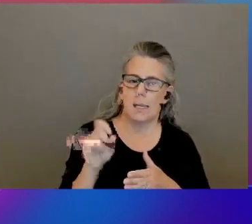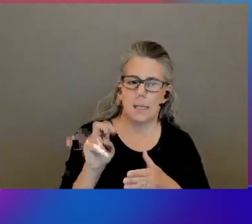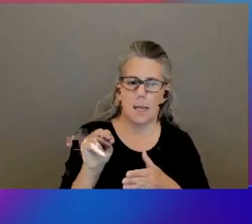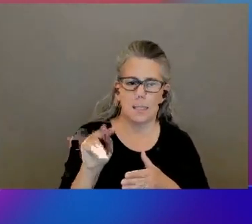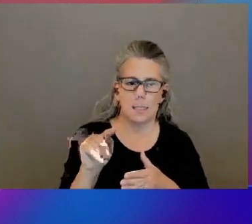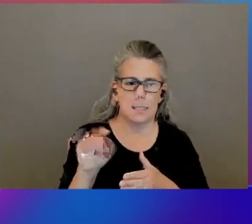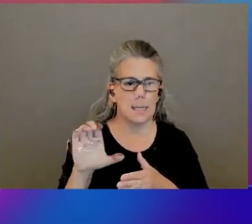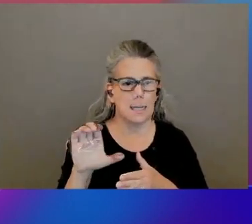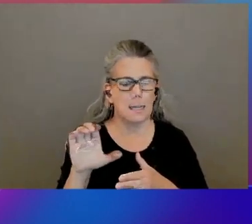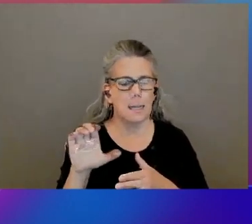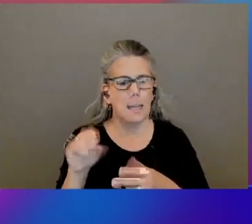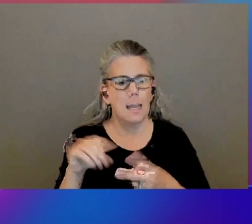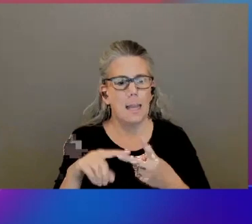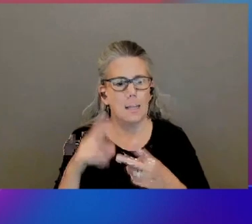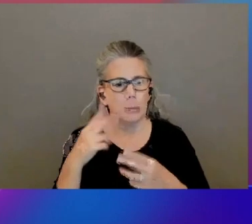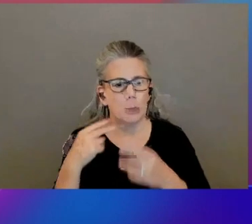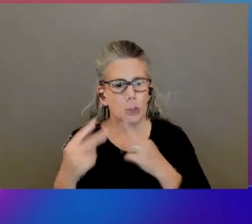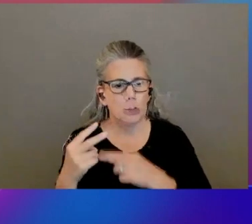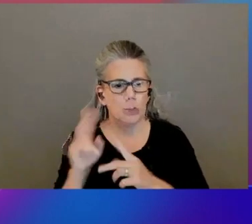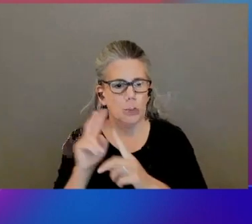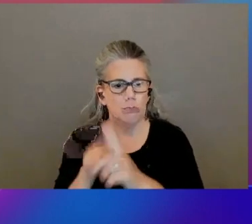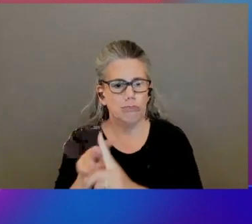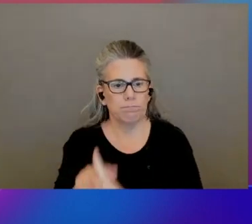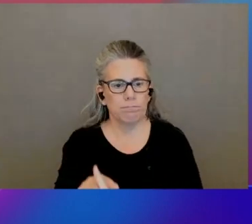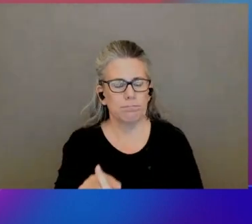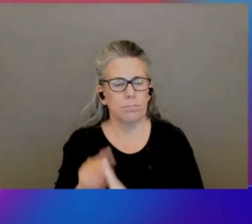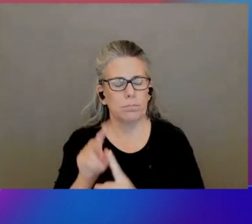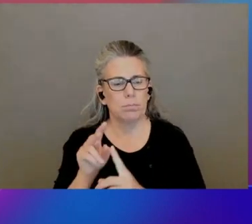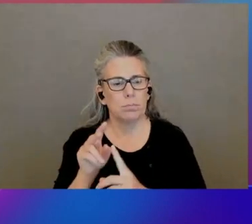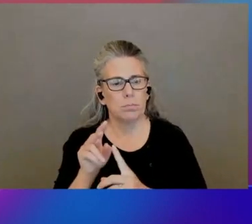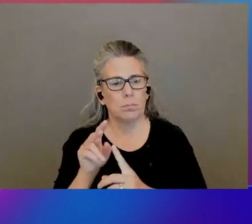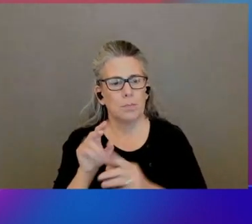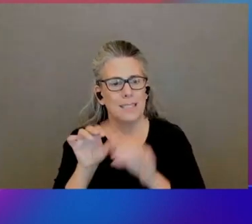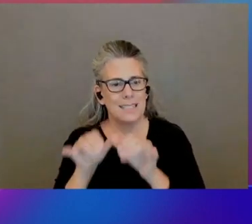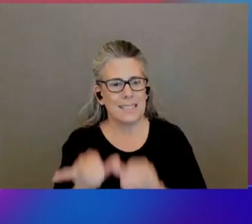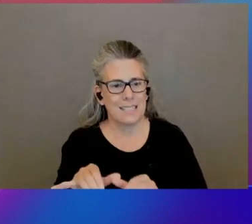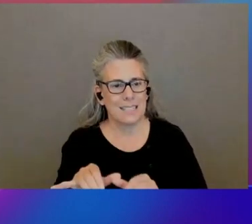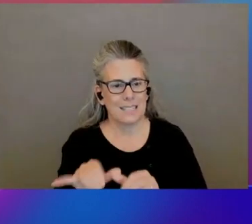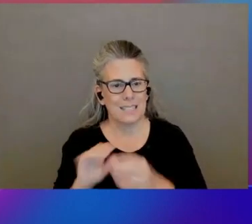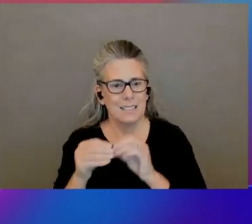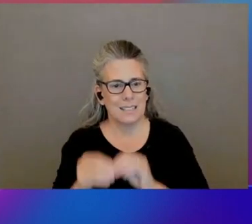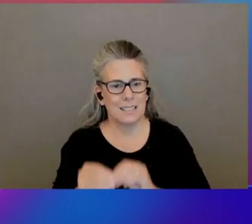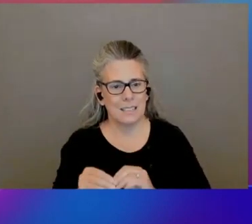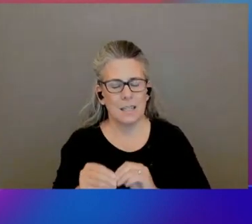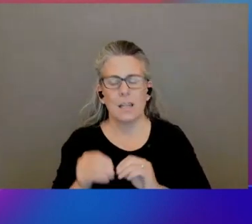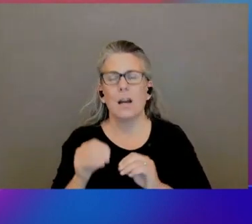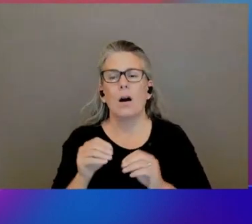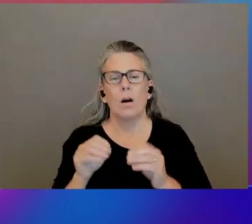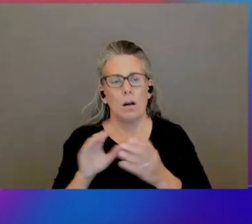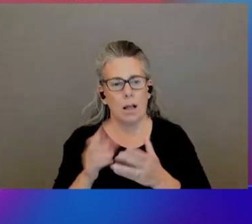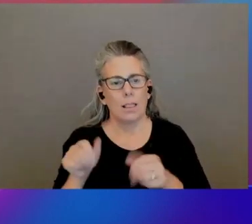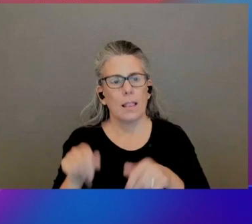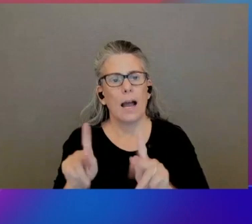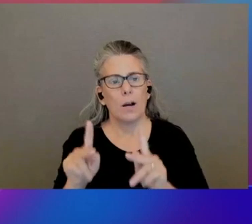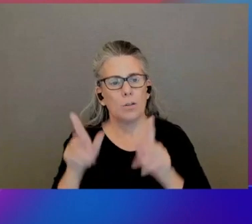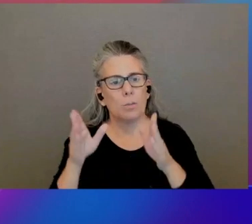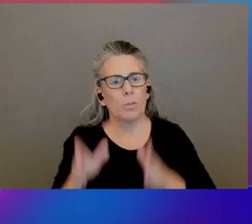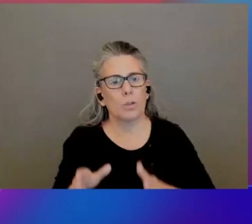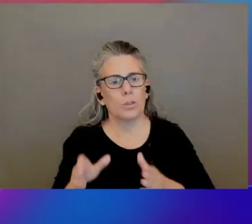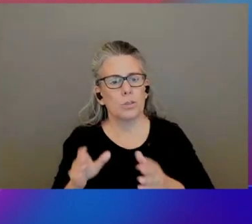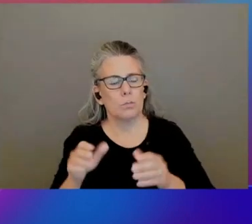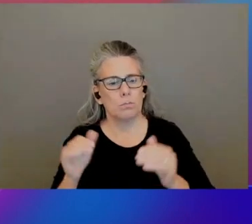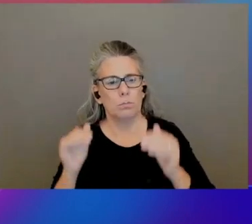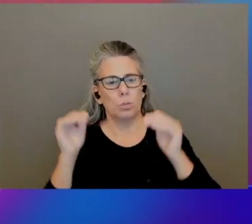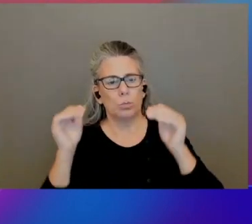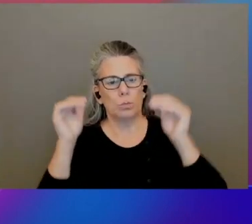who is stuck in these descriptive statistics, move into more advanced diagnostic, so why did this happen? And